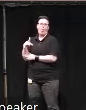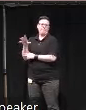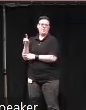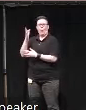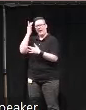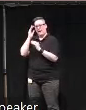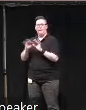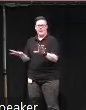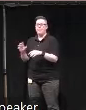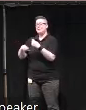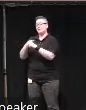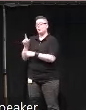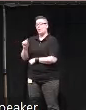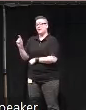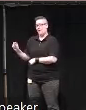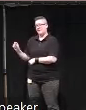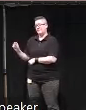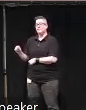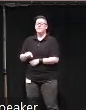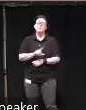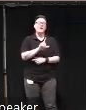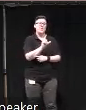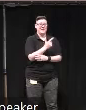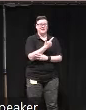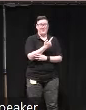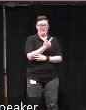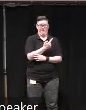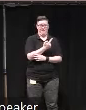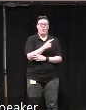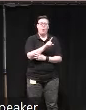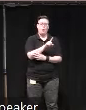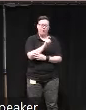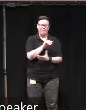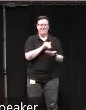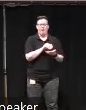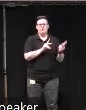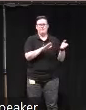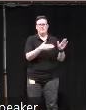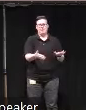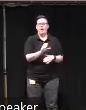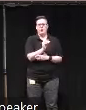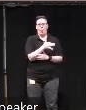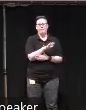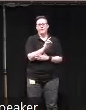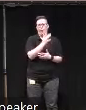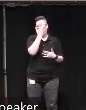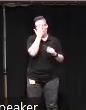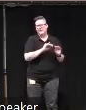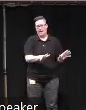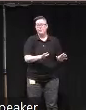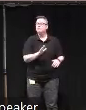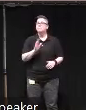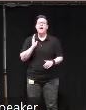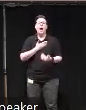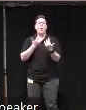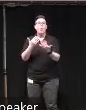epidemic in 2020. In 2021, 100,000 people died. Our wait